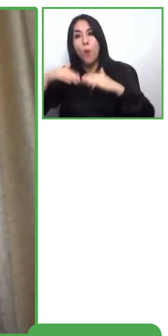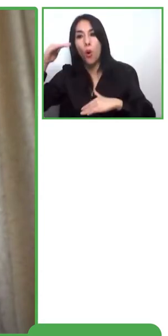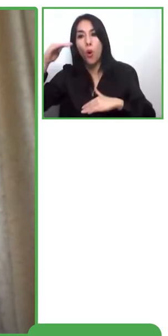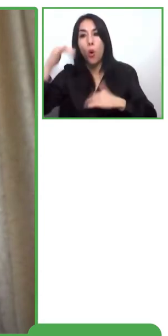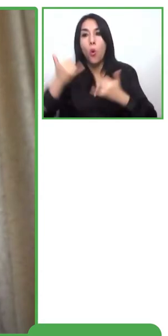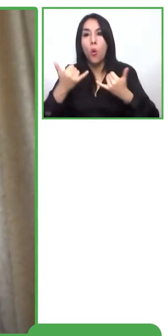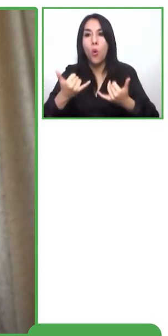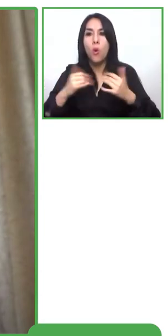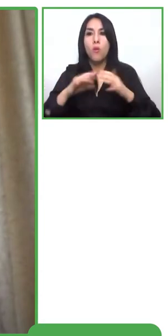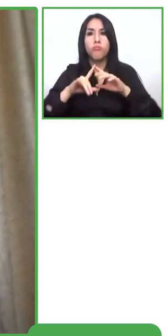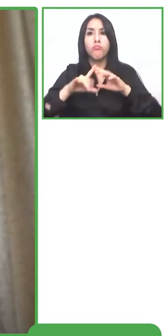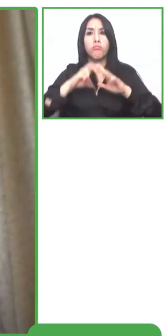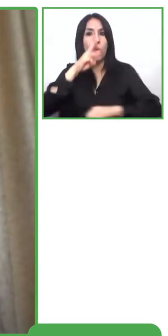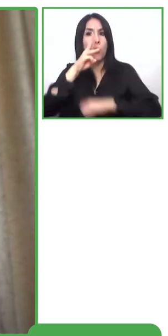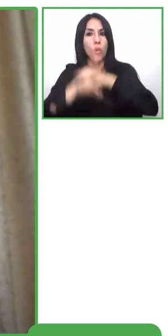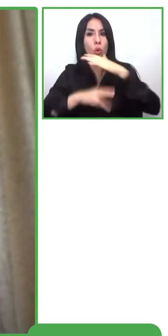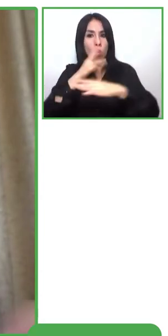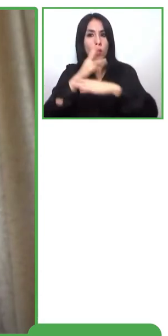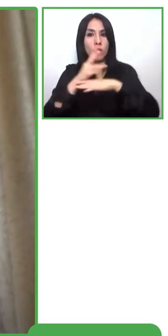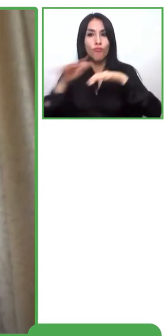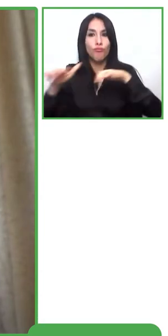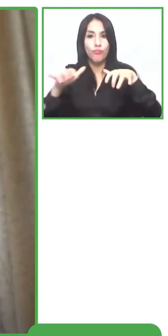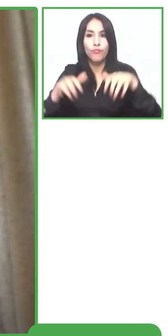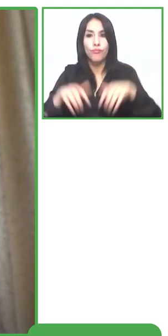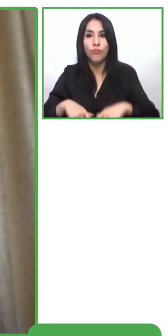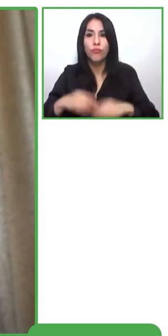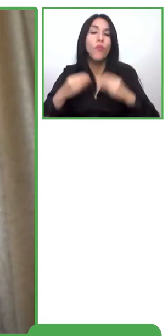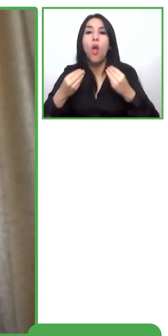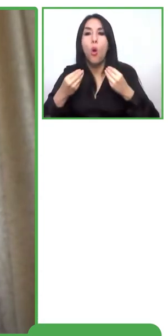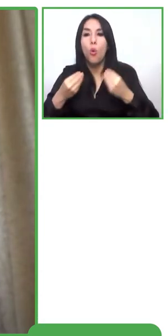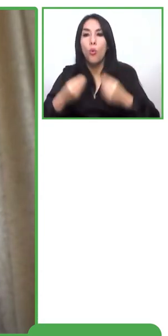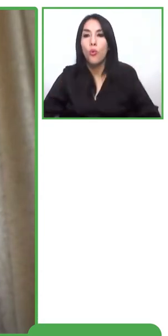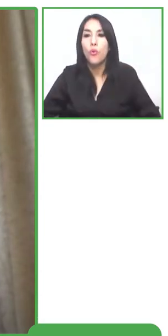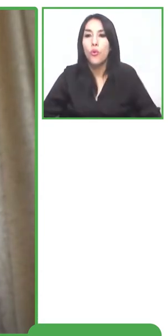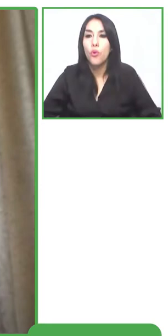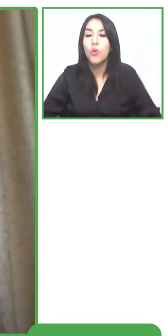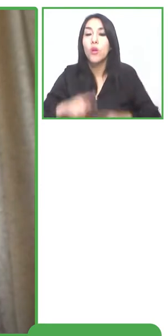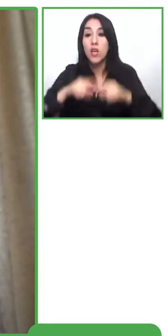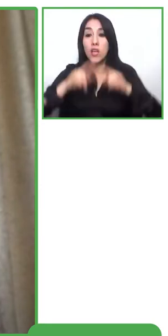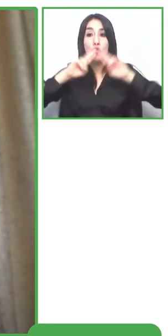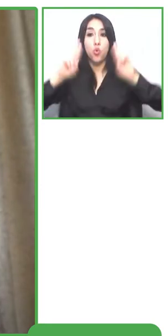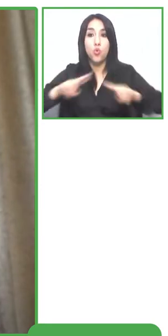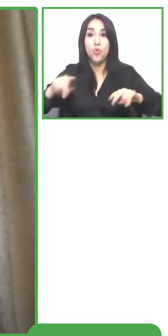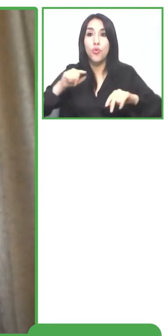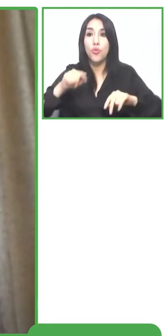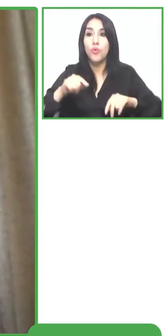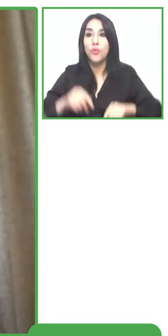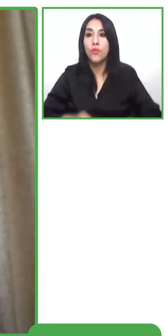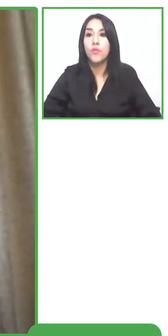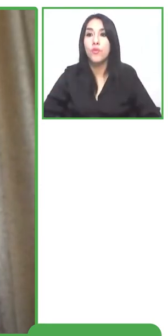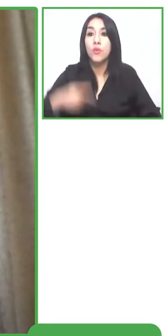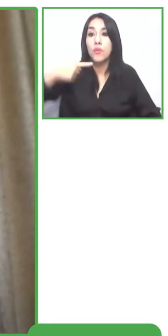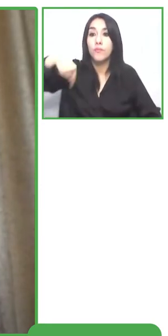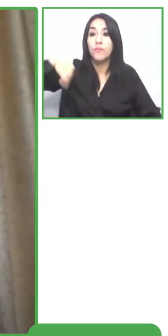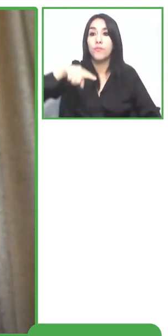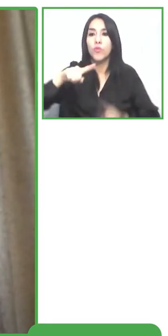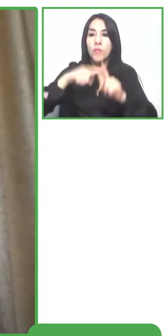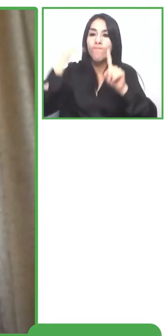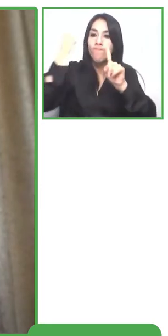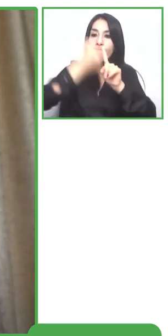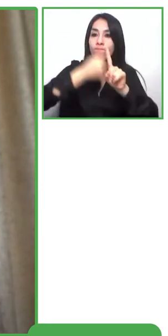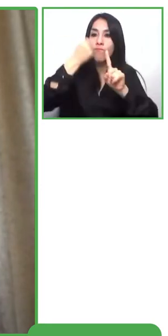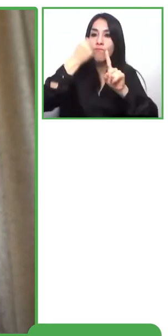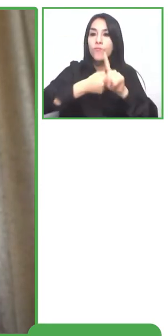a huge gap to close so that both men and women can